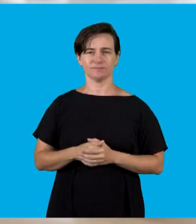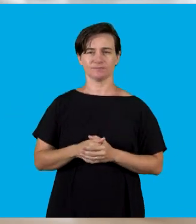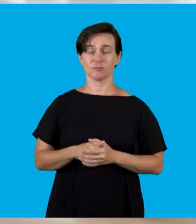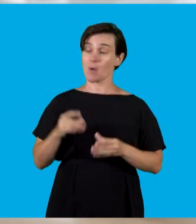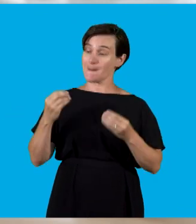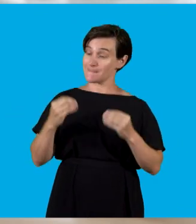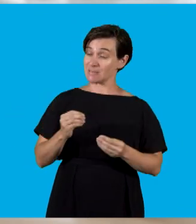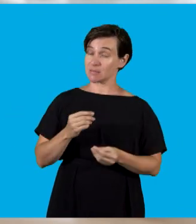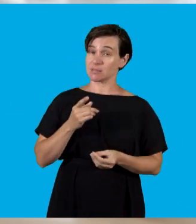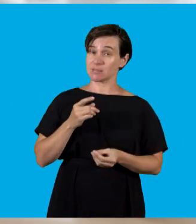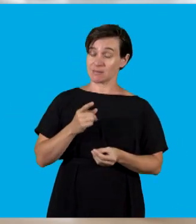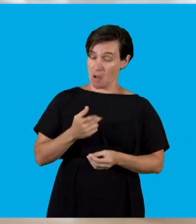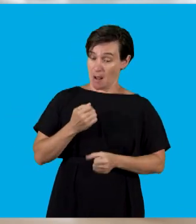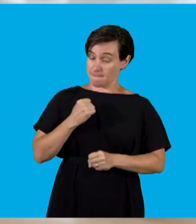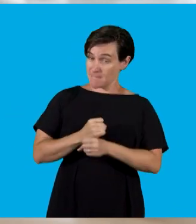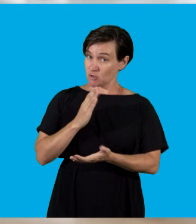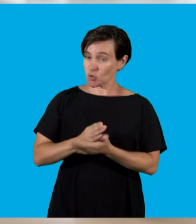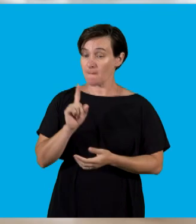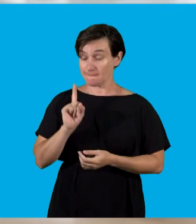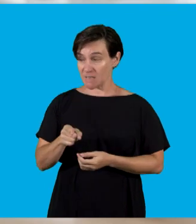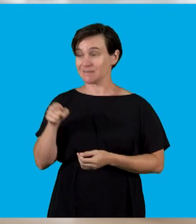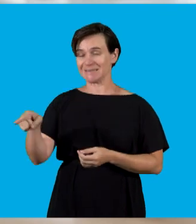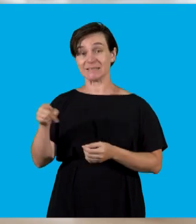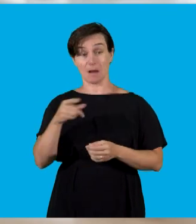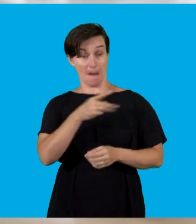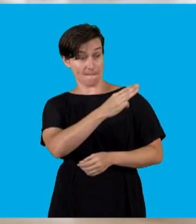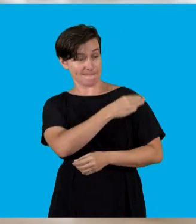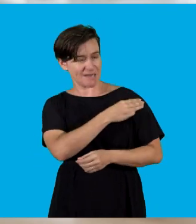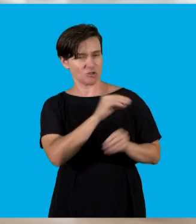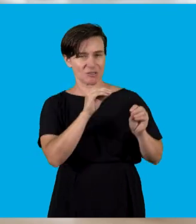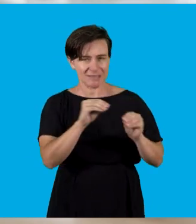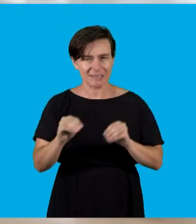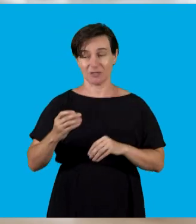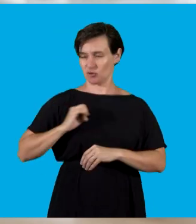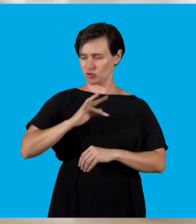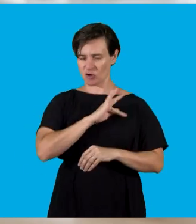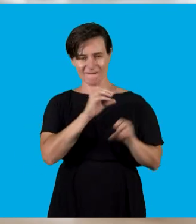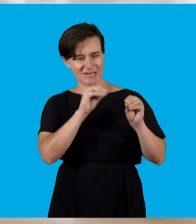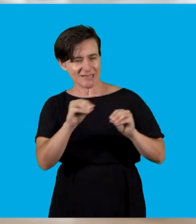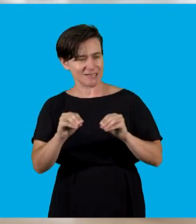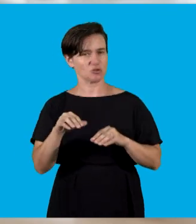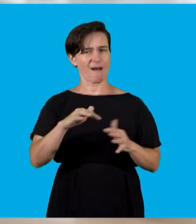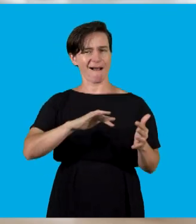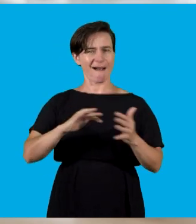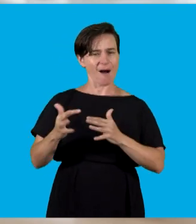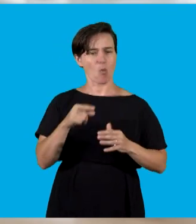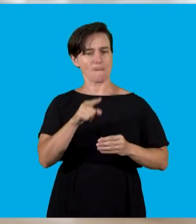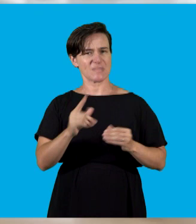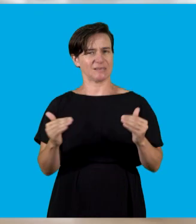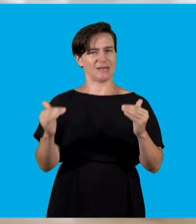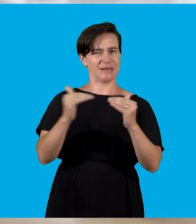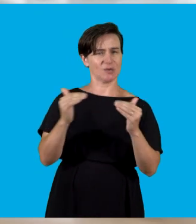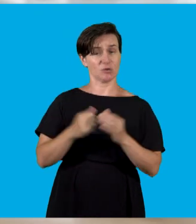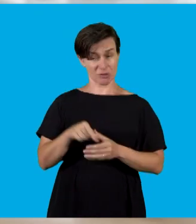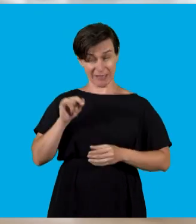inclusivity is to make sure that they educate the managers as well as the employees on what is it that we are going to benefit if we